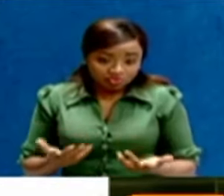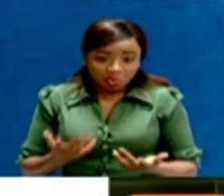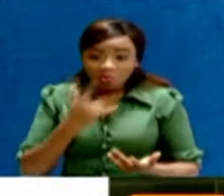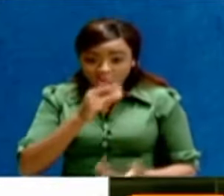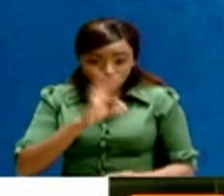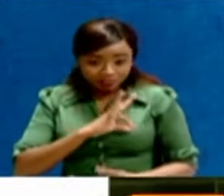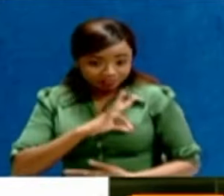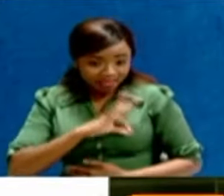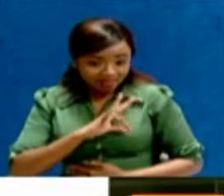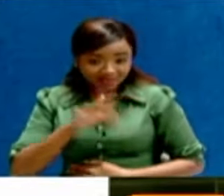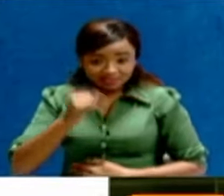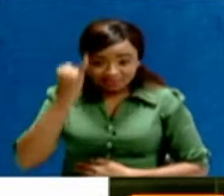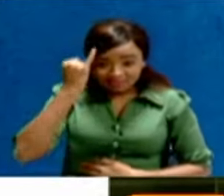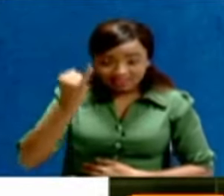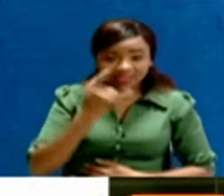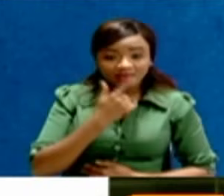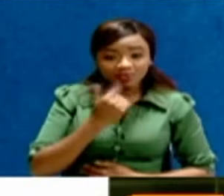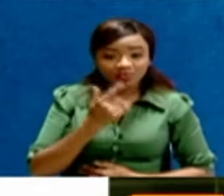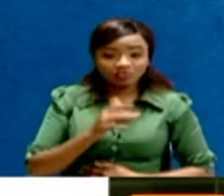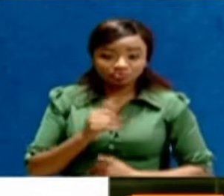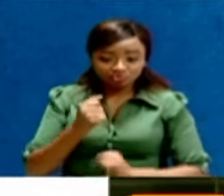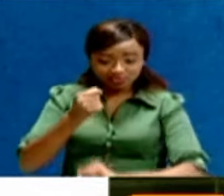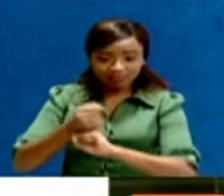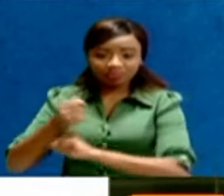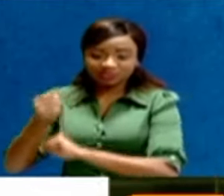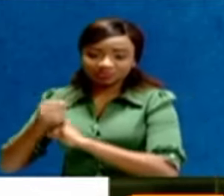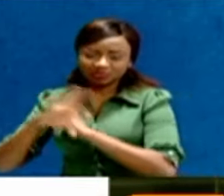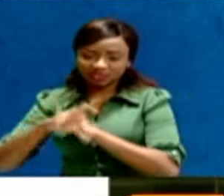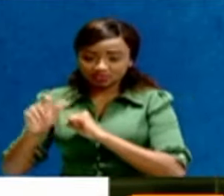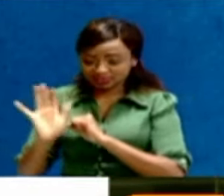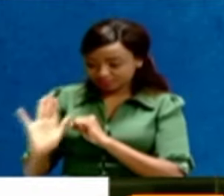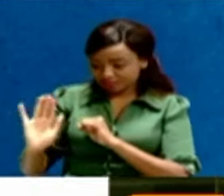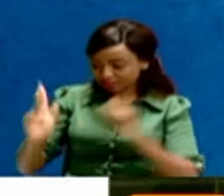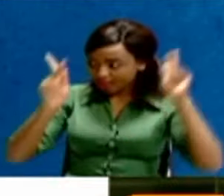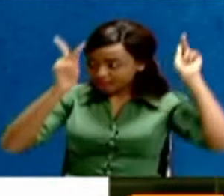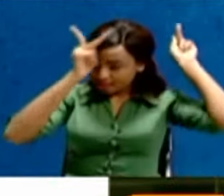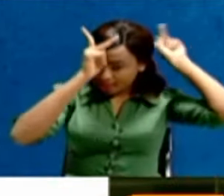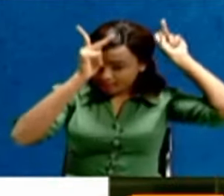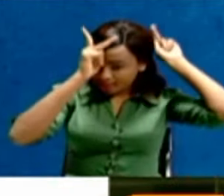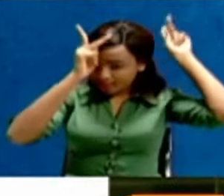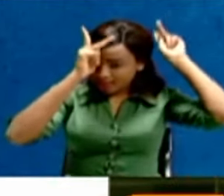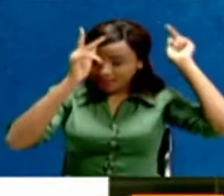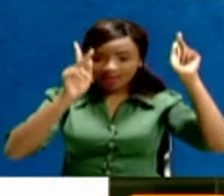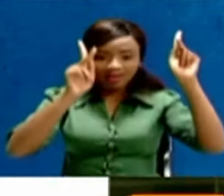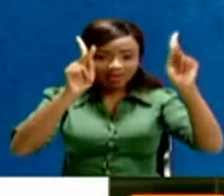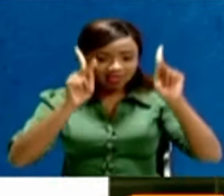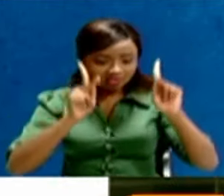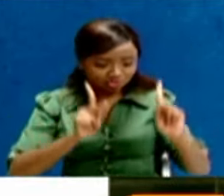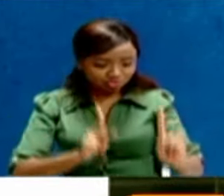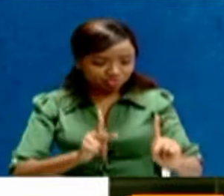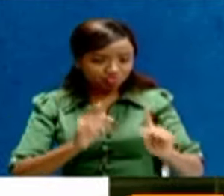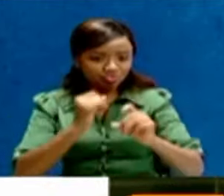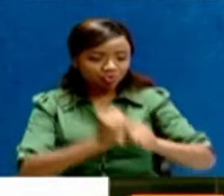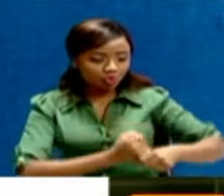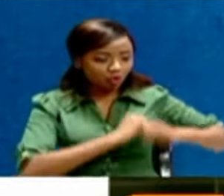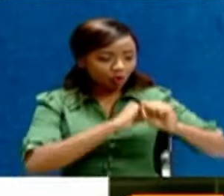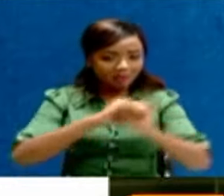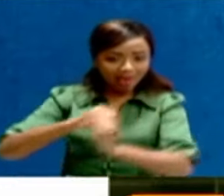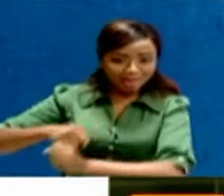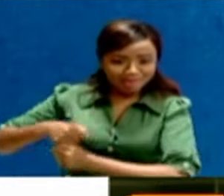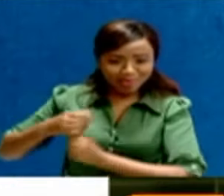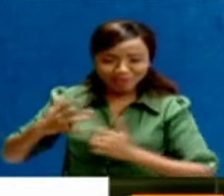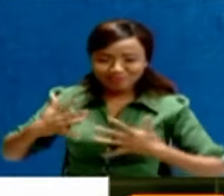of this idea would have been to assist counties like Kakamega, counties like Kisumu, places like Homa Bay, where there